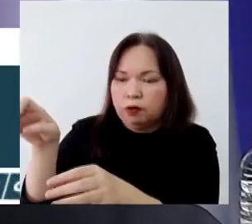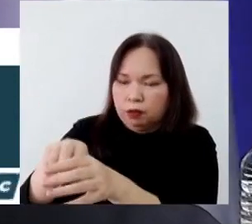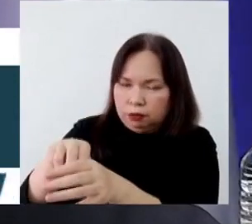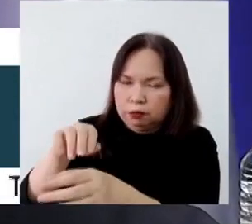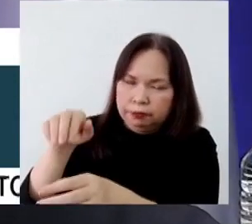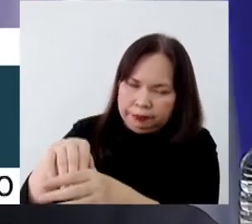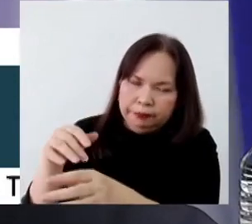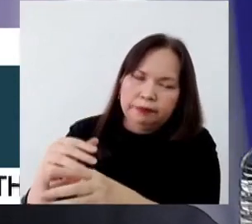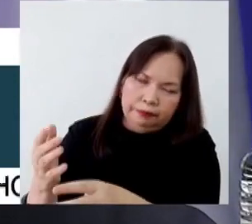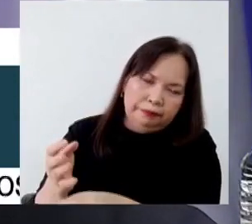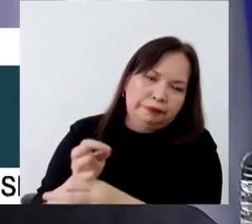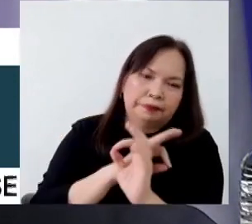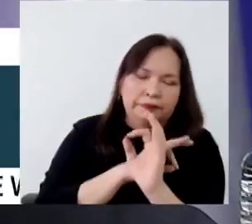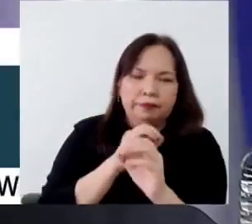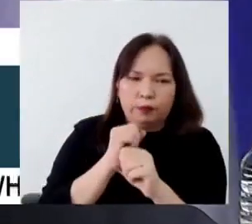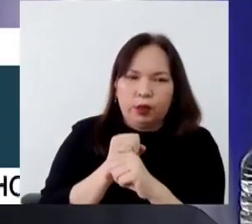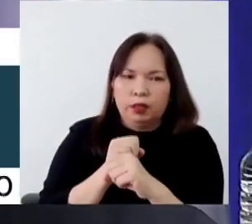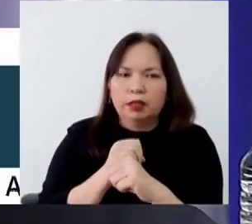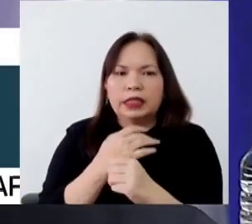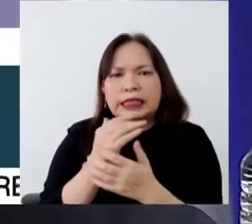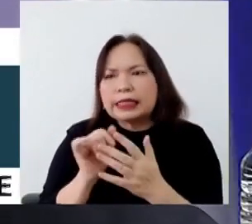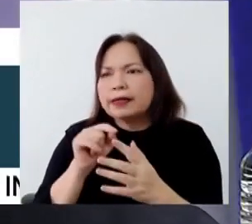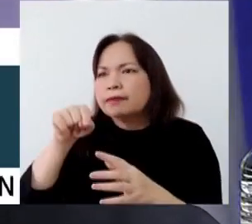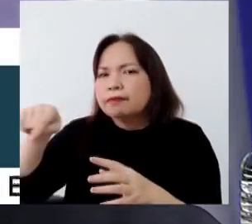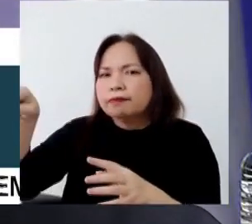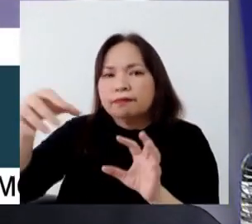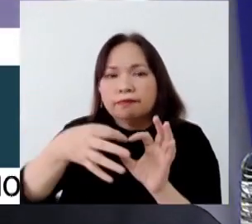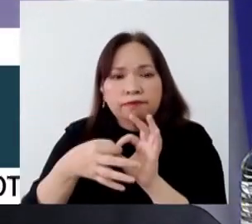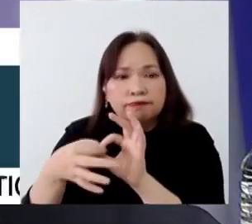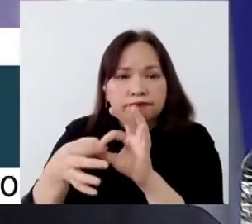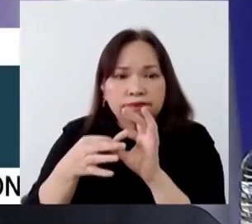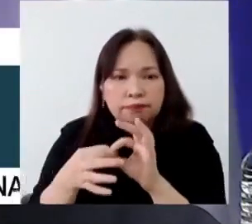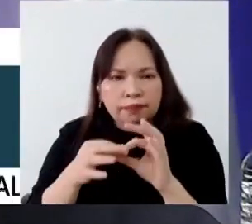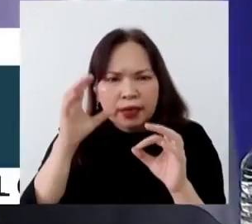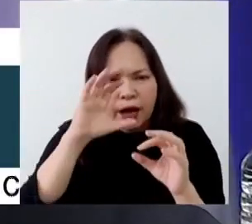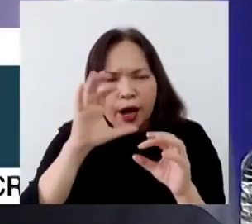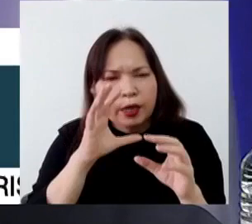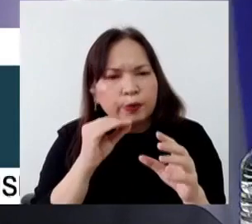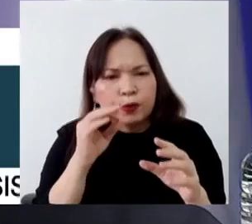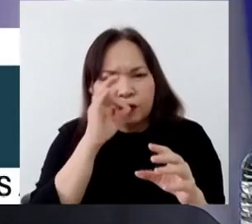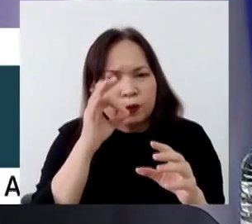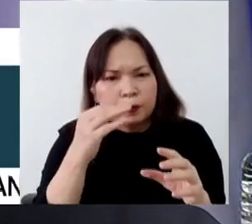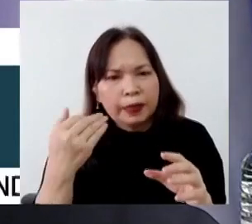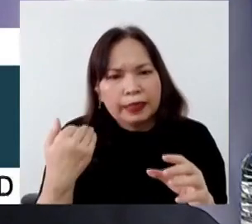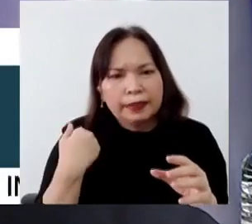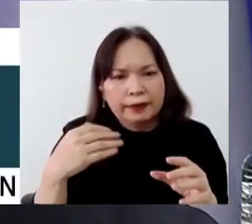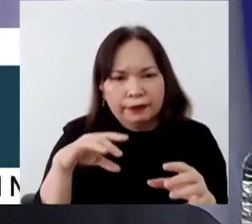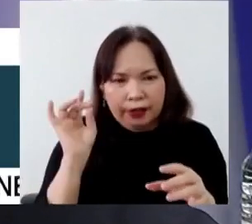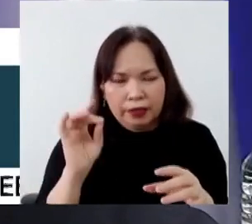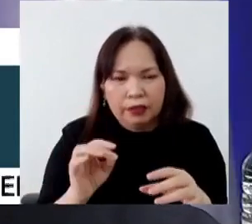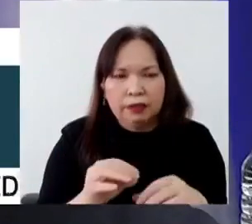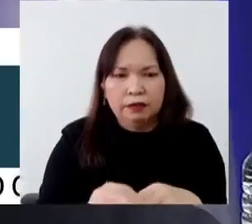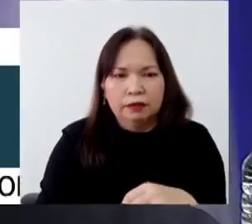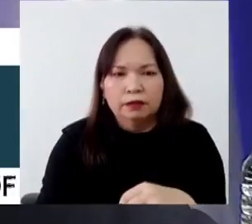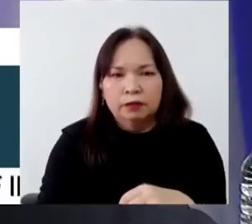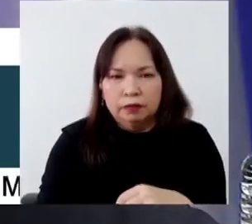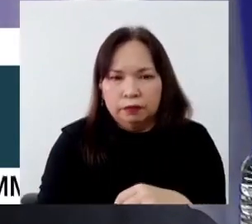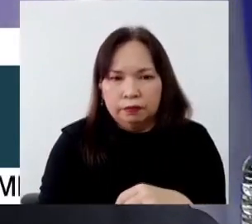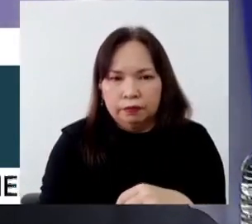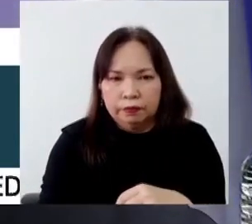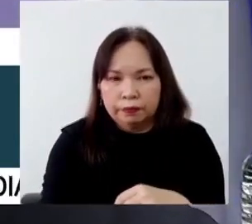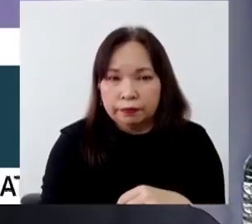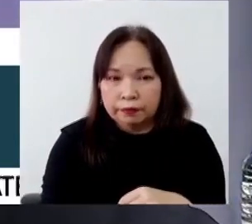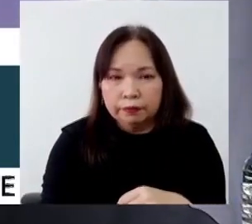looking for Filipinos who are unaccounted for, and to help the Filipinos, Philippines in getting them out of Gaza. At the same